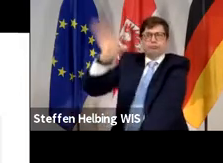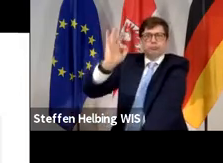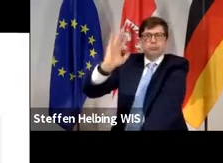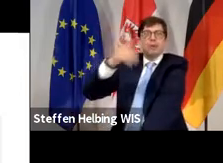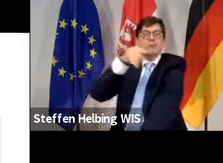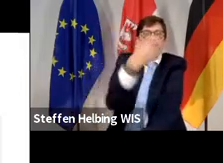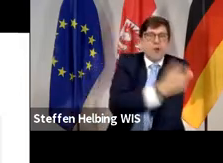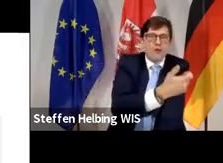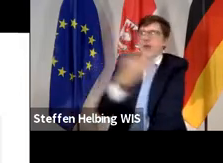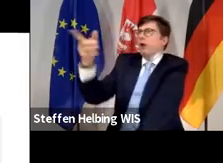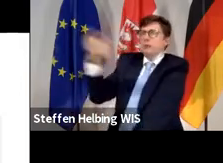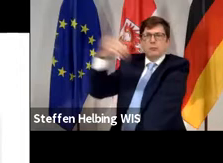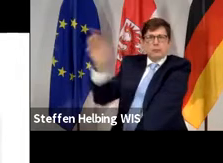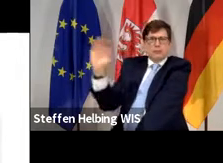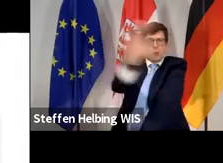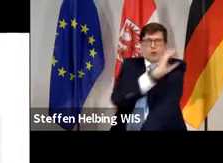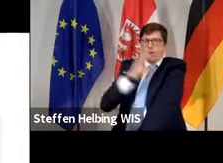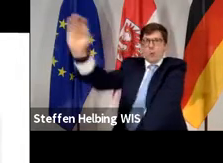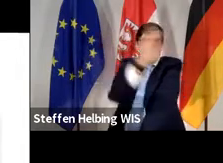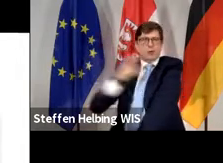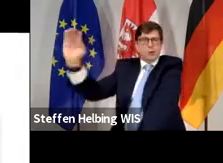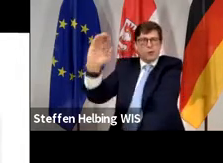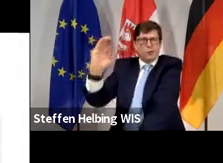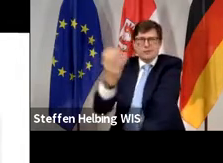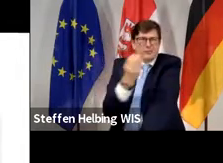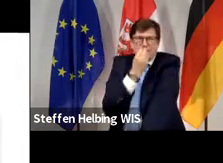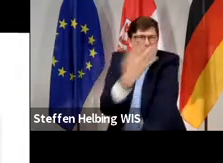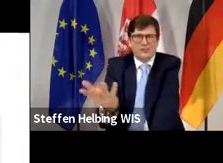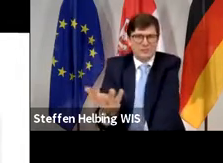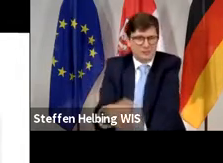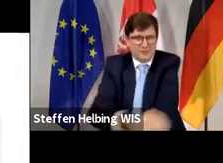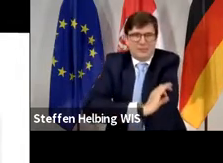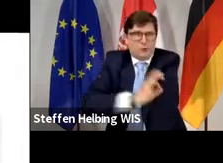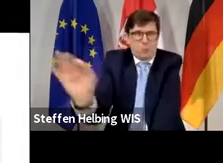have a sign language interpreter through my phone, because